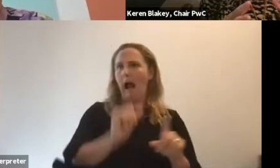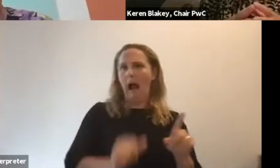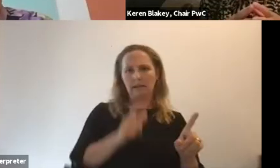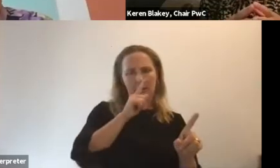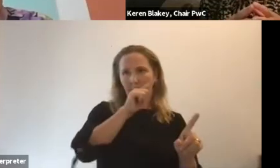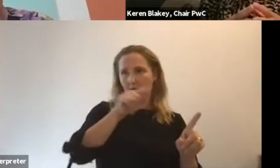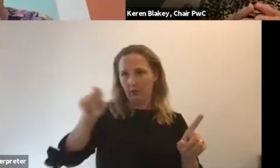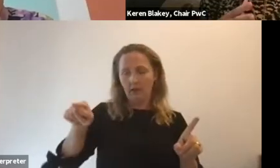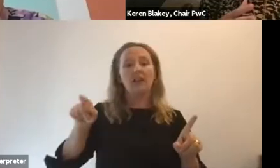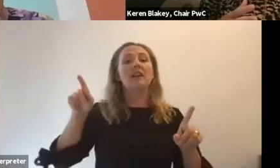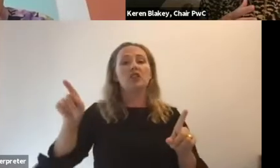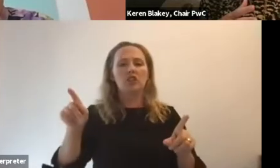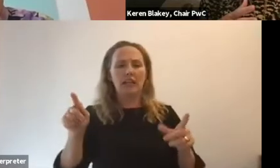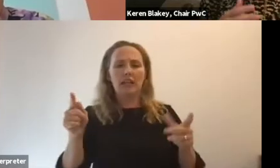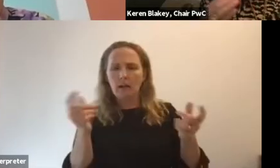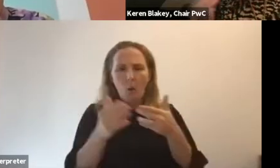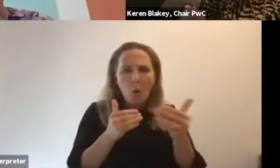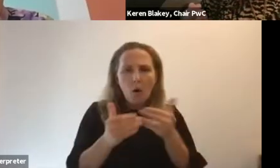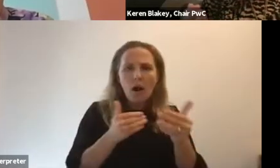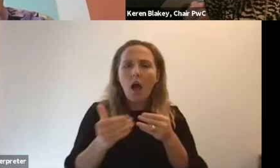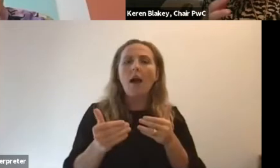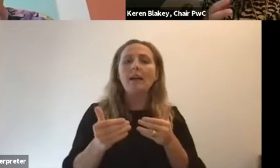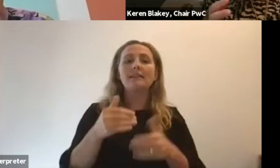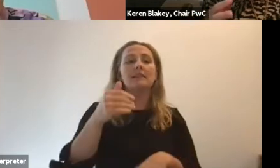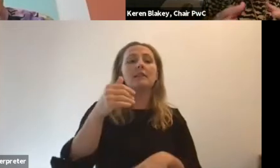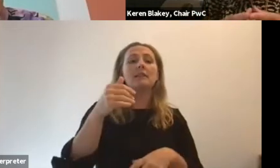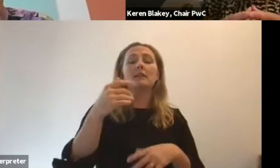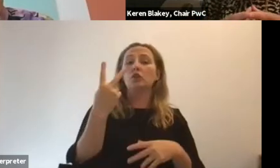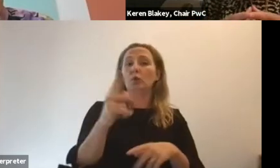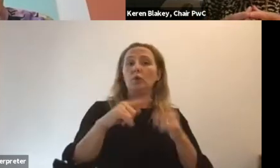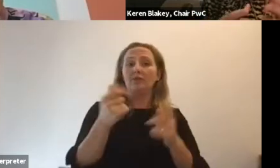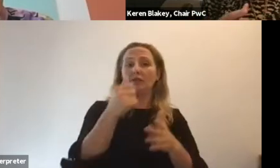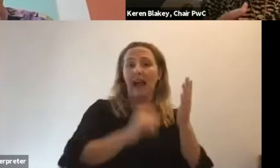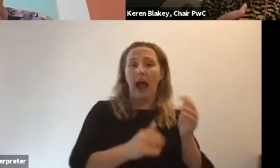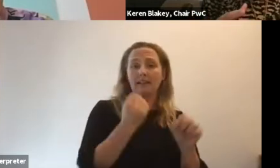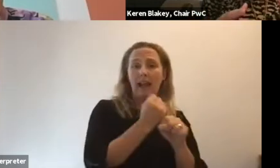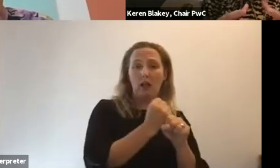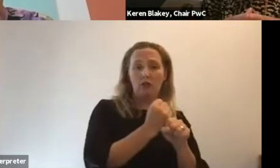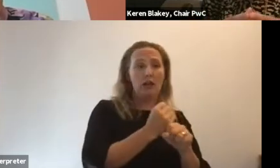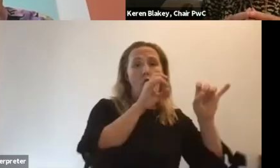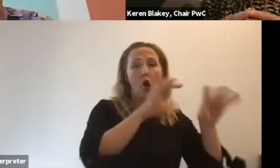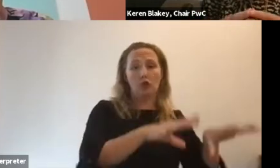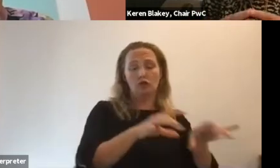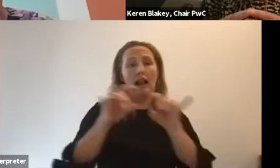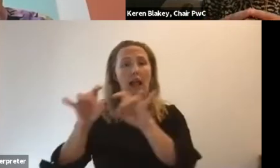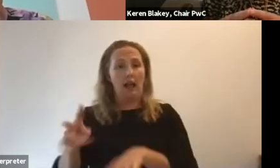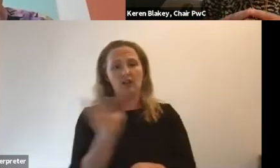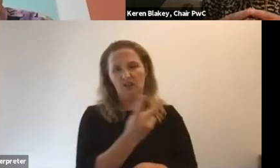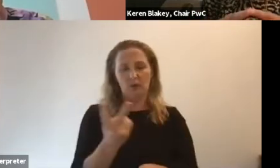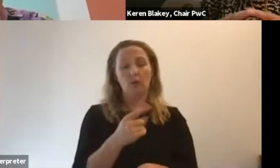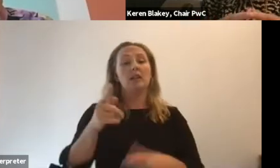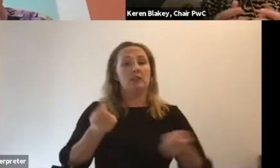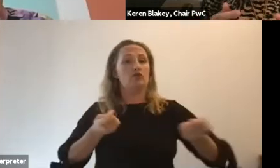for the art galleries both at Ballarat and Shepparton in Australia. And she held the director role at Shepparton for